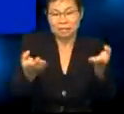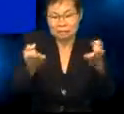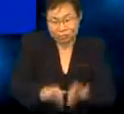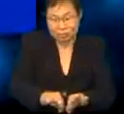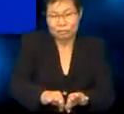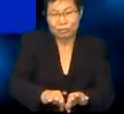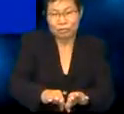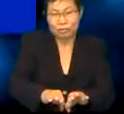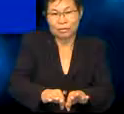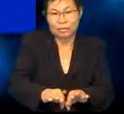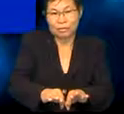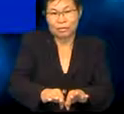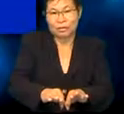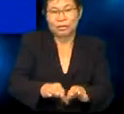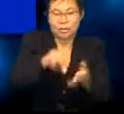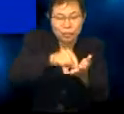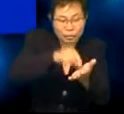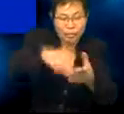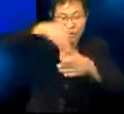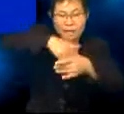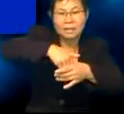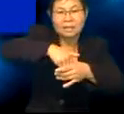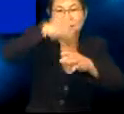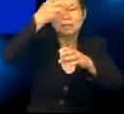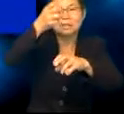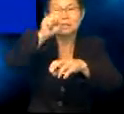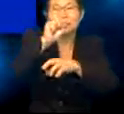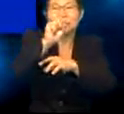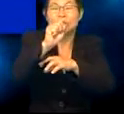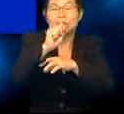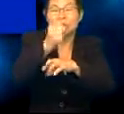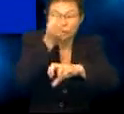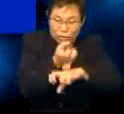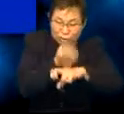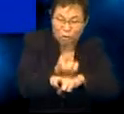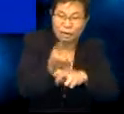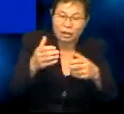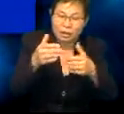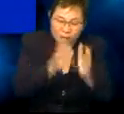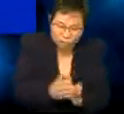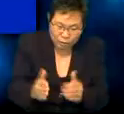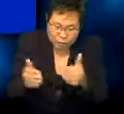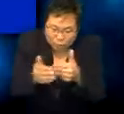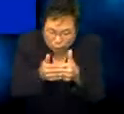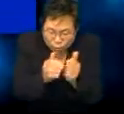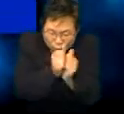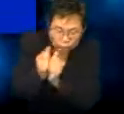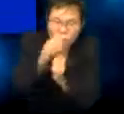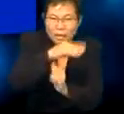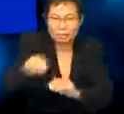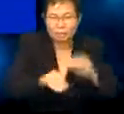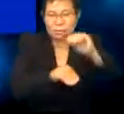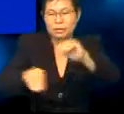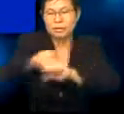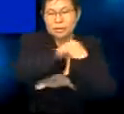This phenomenon proves that the particles in solids are arranged very closely together and the